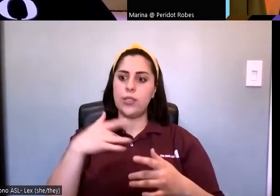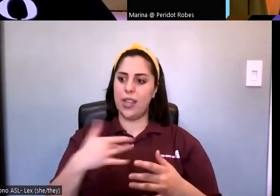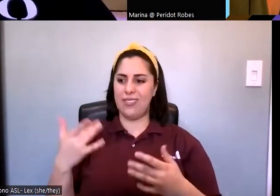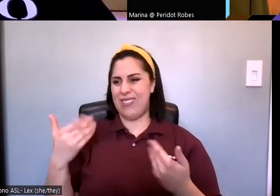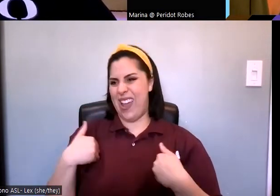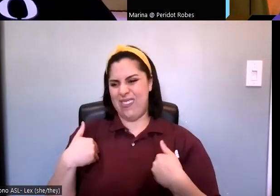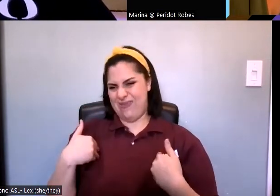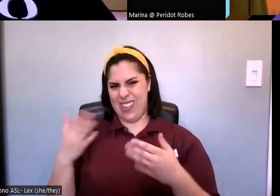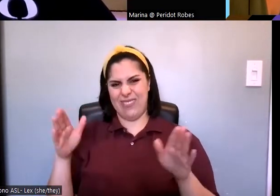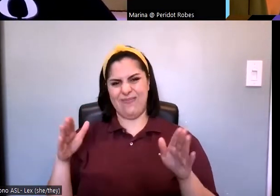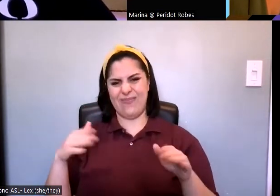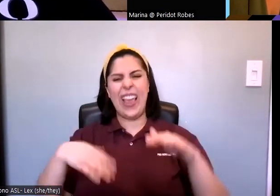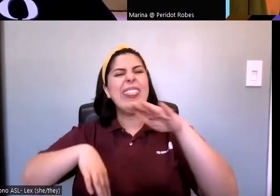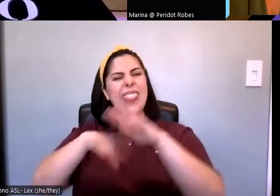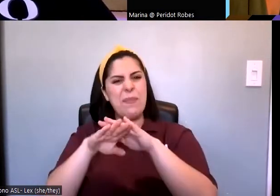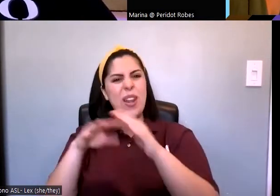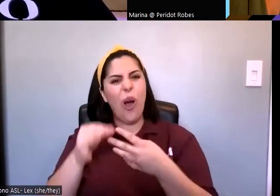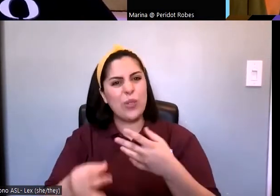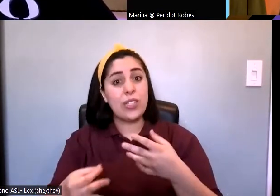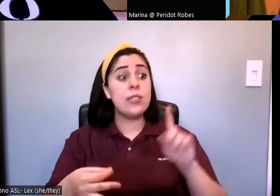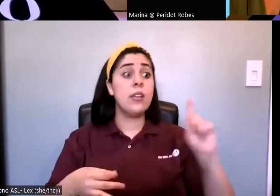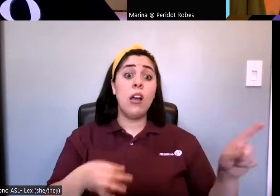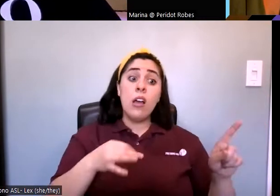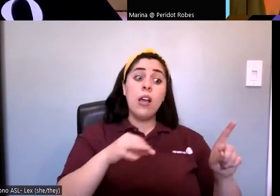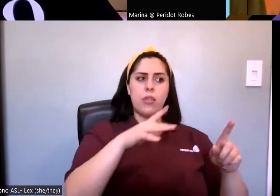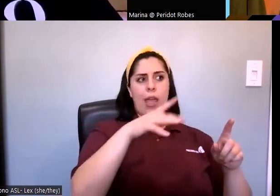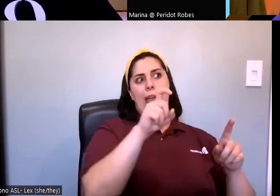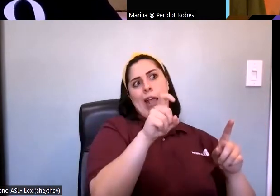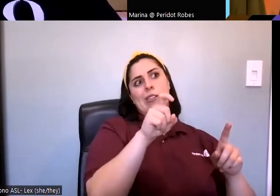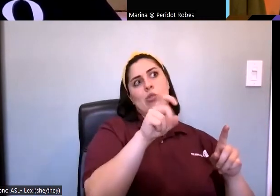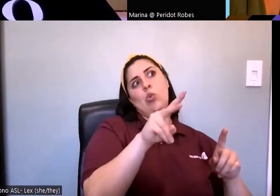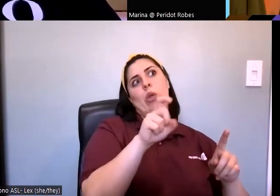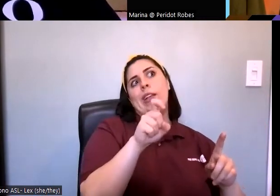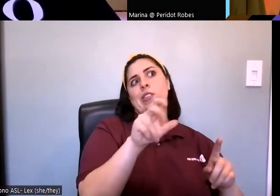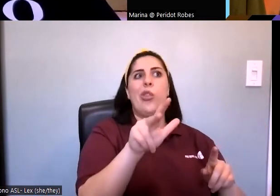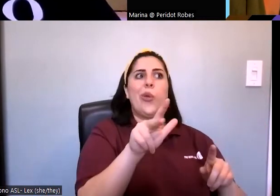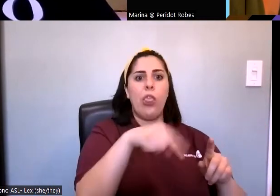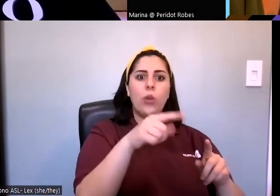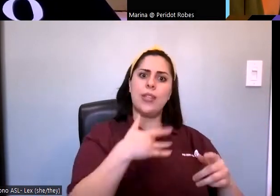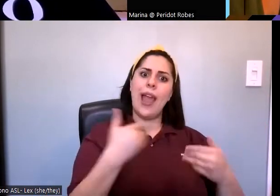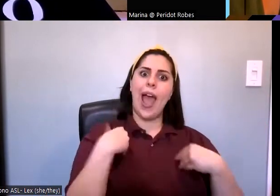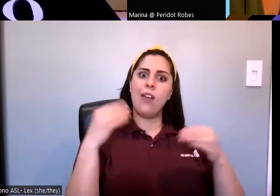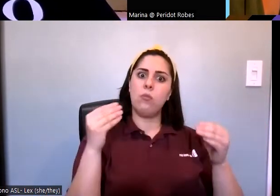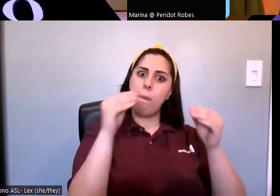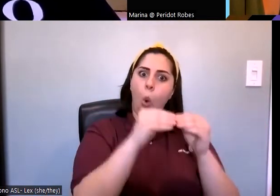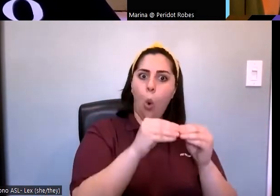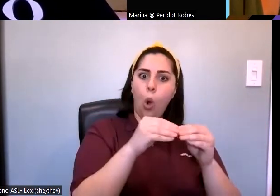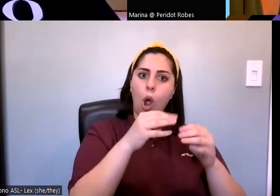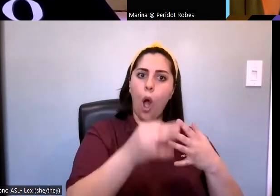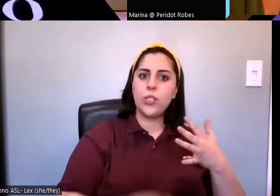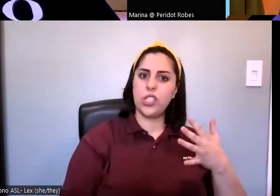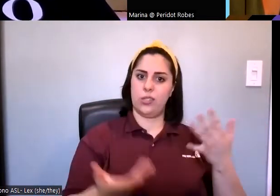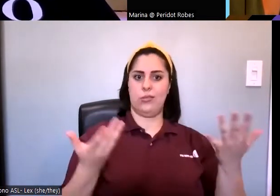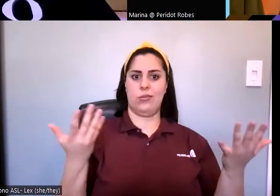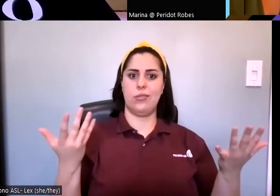And I think that's what I've done as Peridot, is given larger sizes the same exact gorgeous options. It doesn't cost more. It doesn't